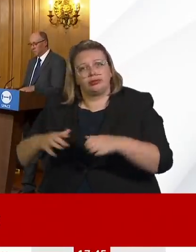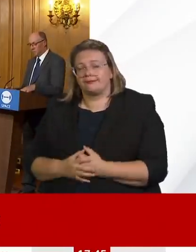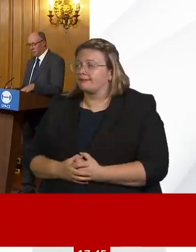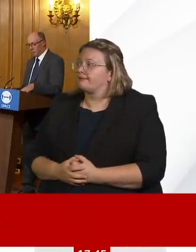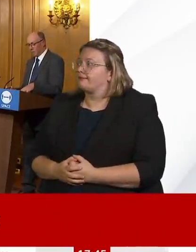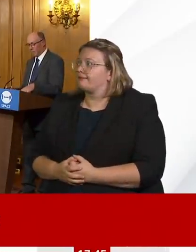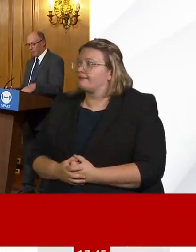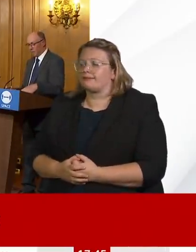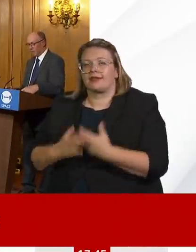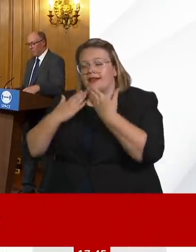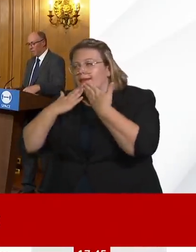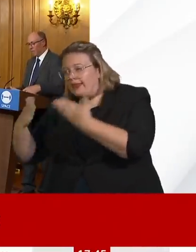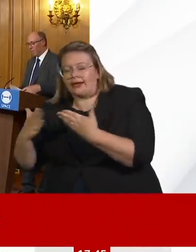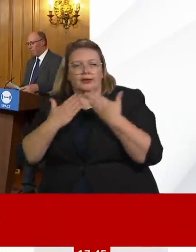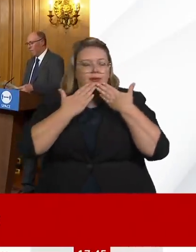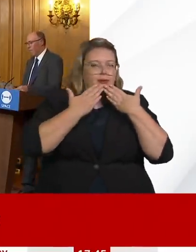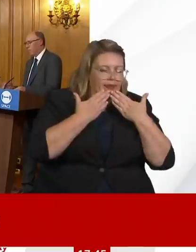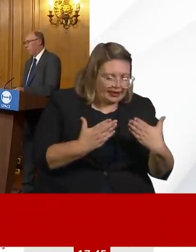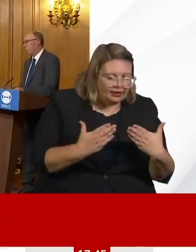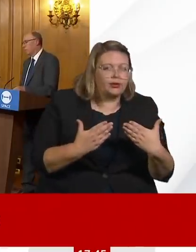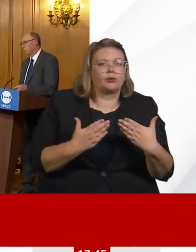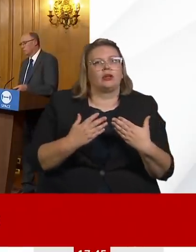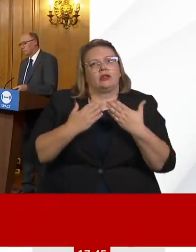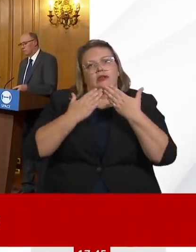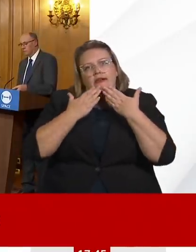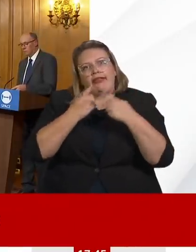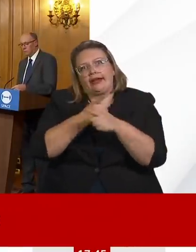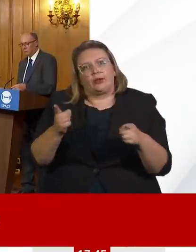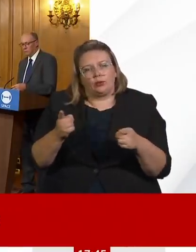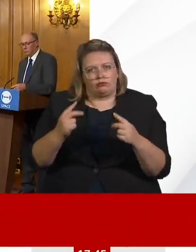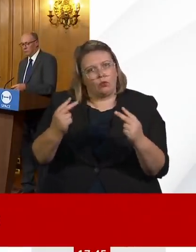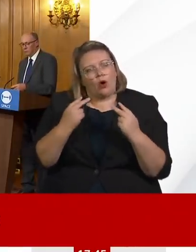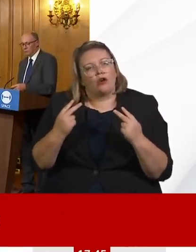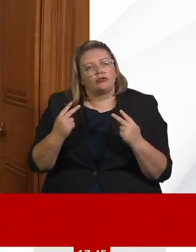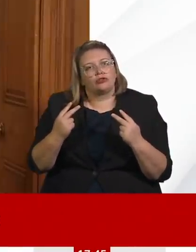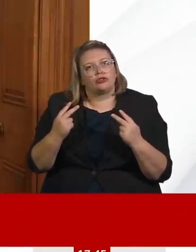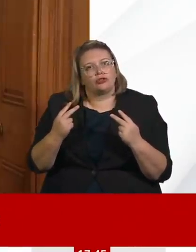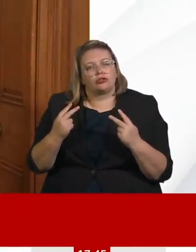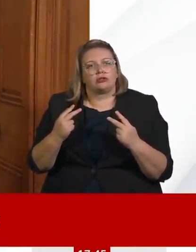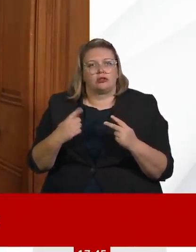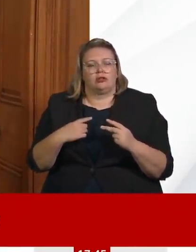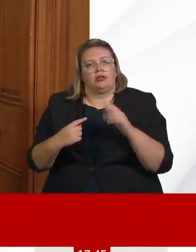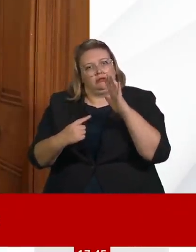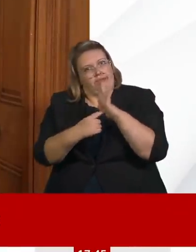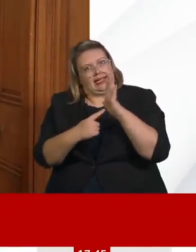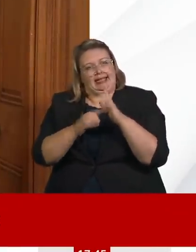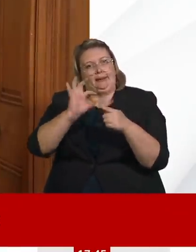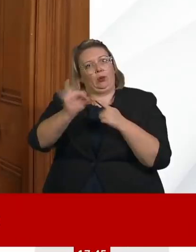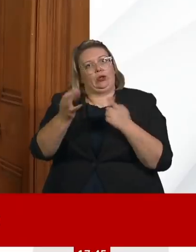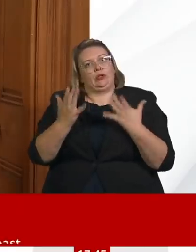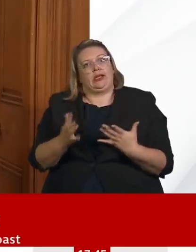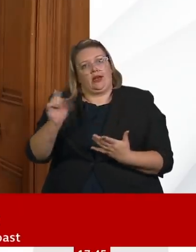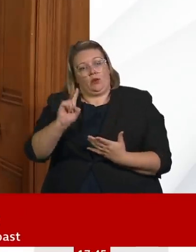you very much, Steve. Thank you, JVT, and thank you, everybody, for watching. I just want to repeat the central point that we're